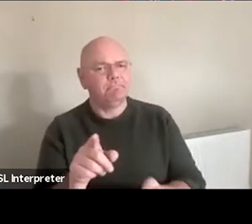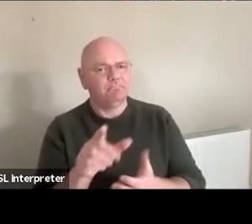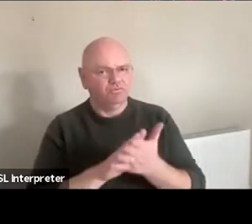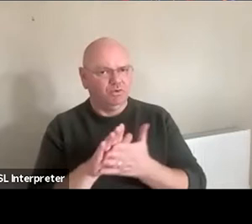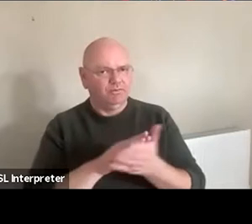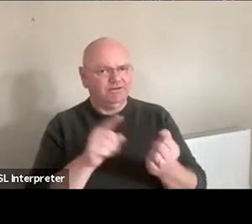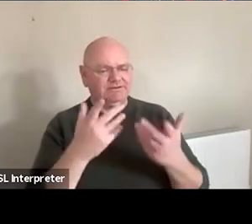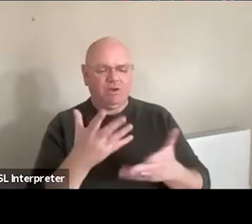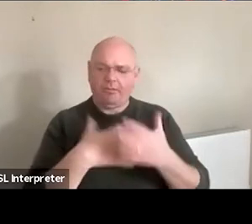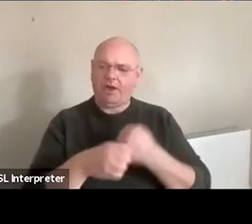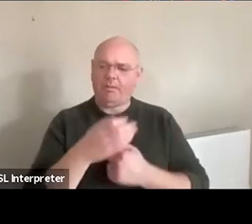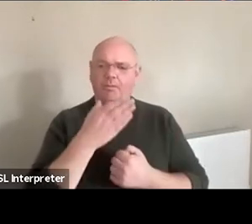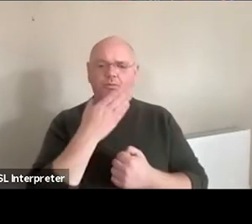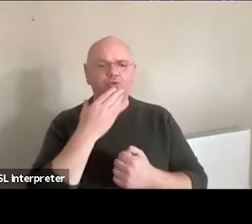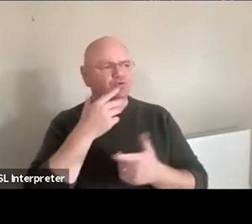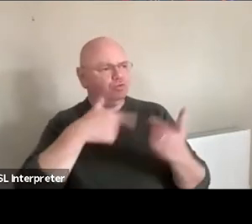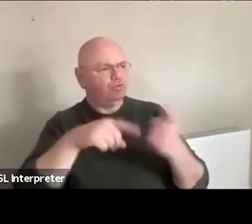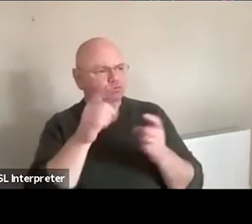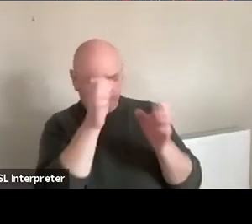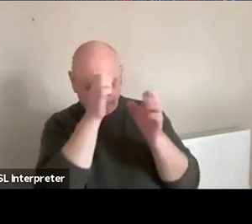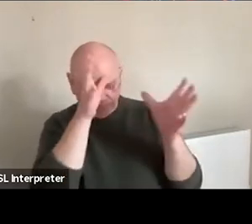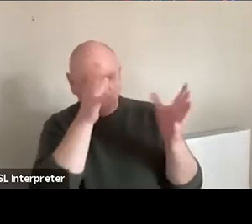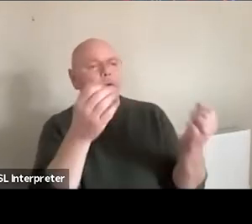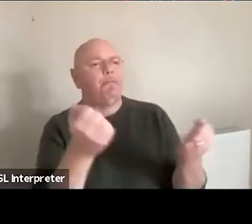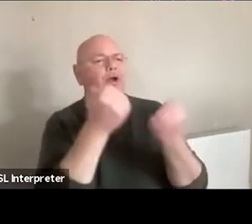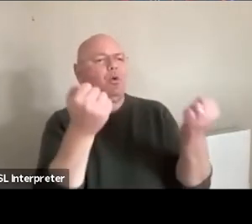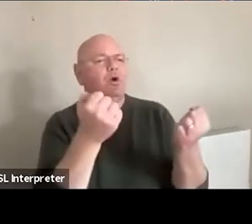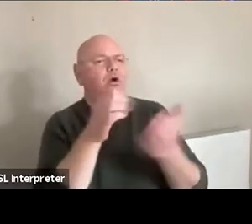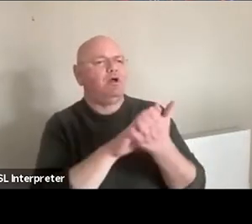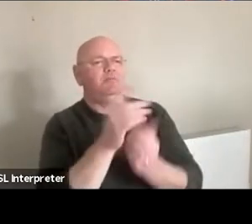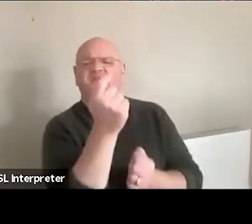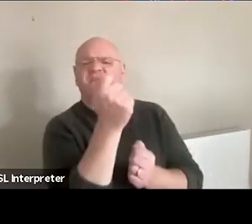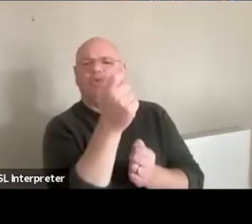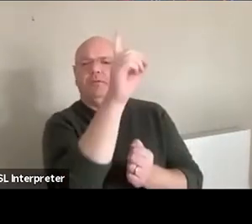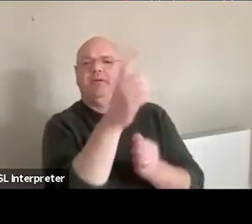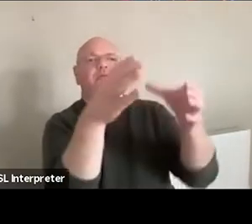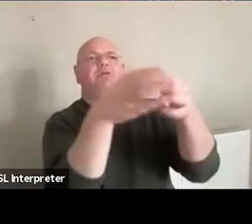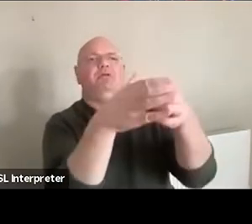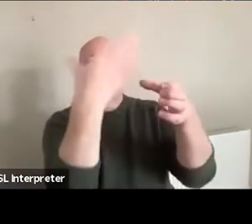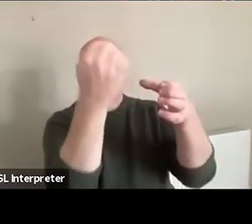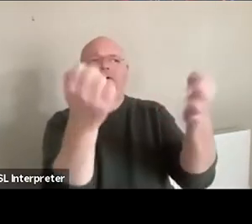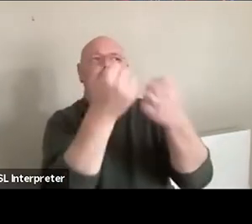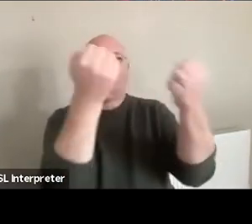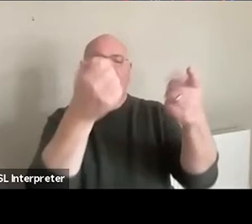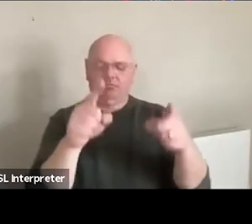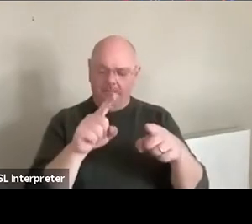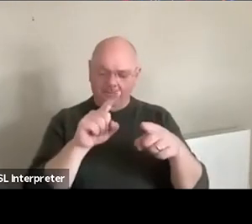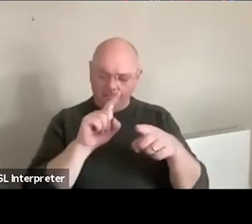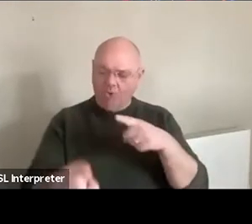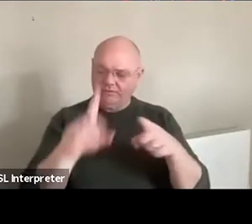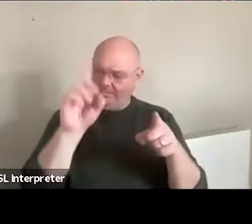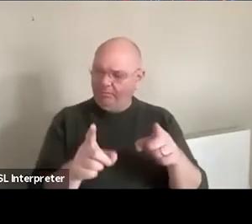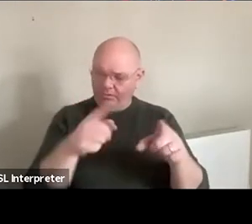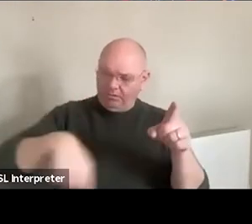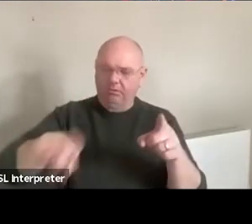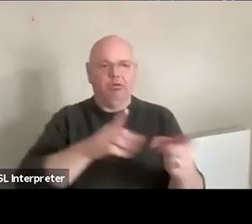seeing power as something that is owned by so few that we're often sort of passively recipient to the effects of those who have this